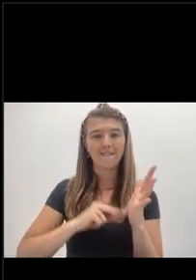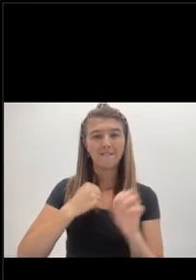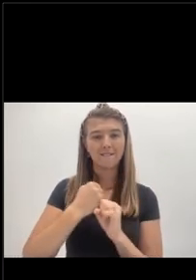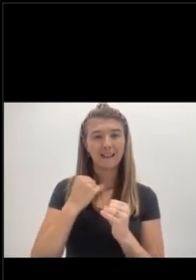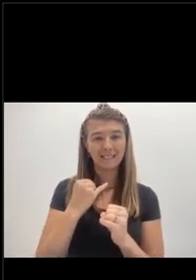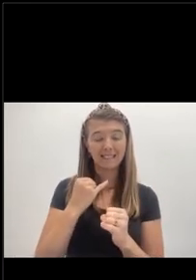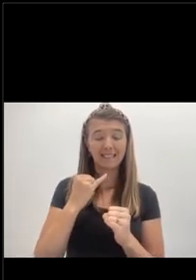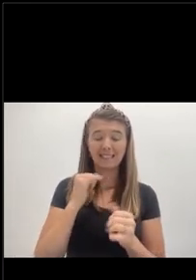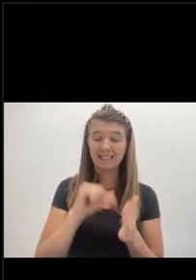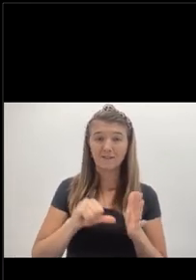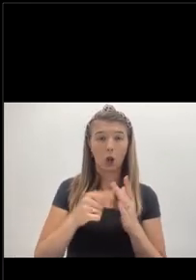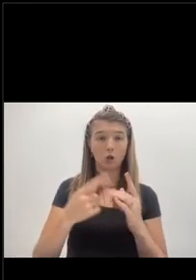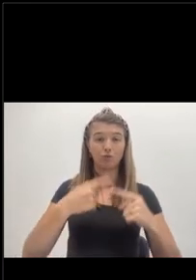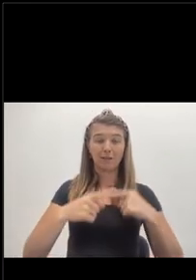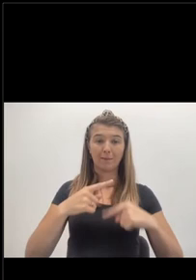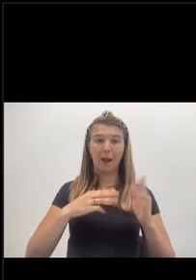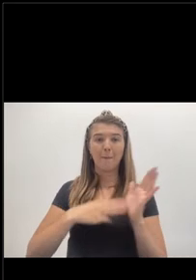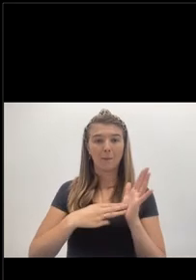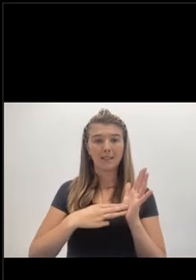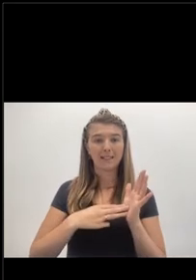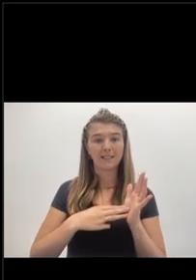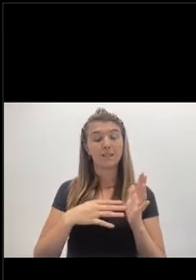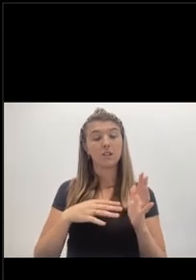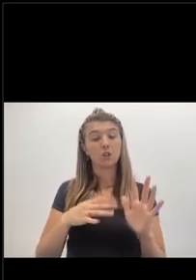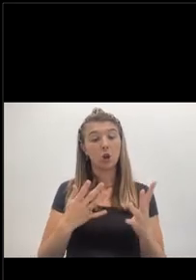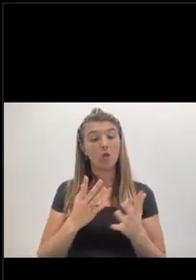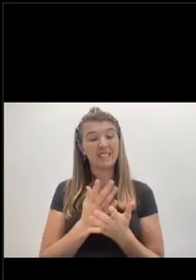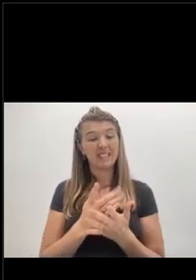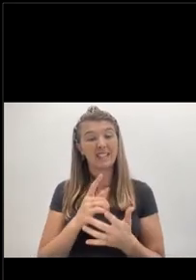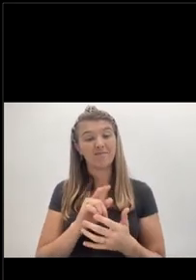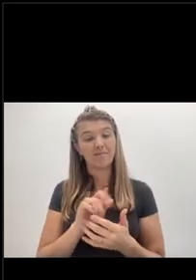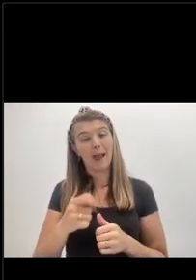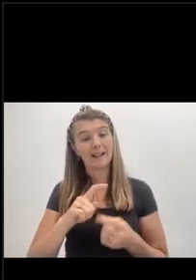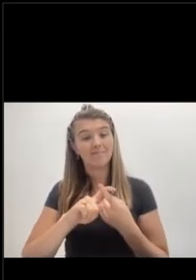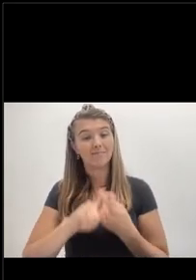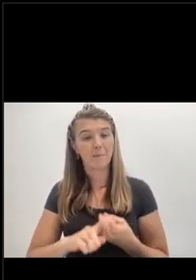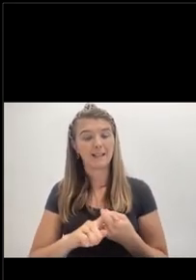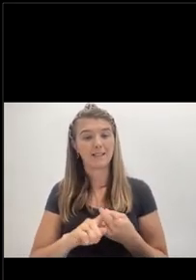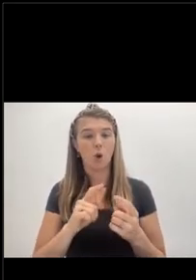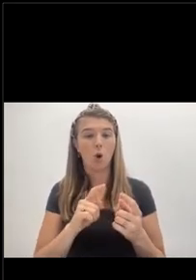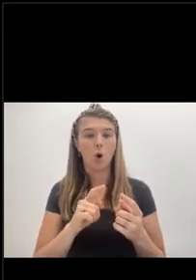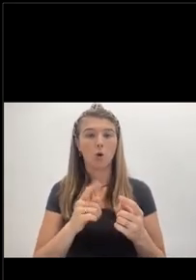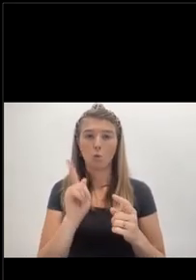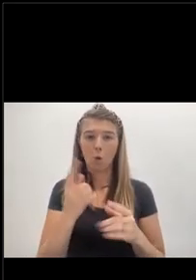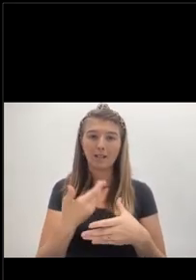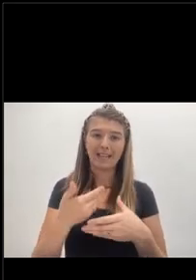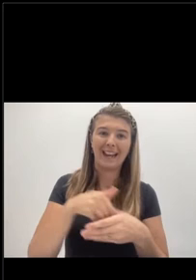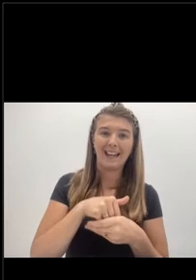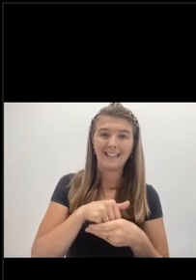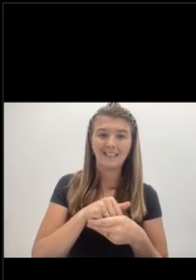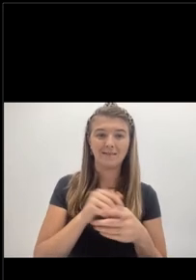again. But it really then depends on what you would aim at with your pyrolysis. So because you enter into